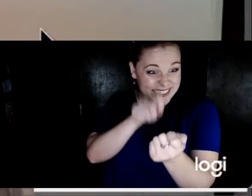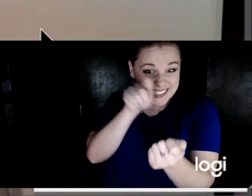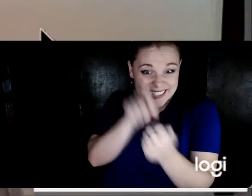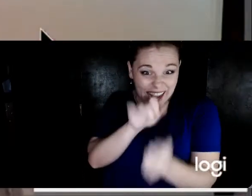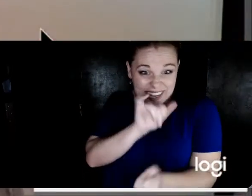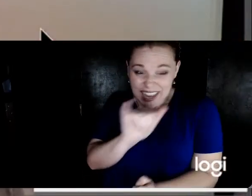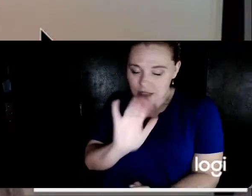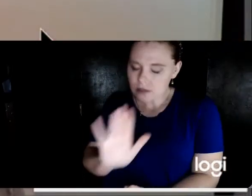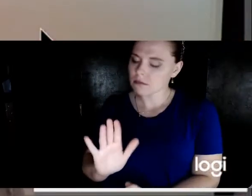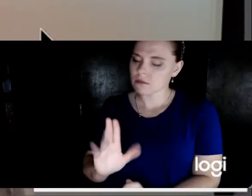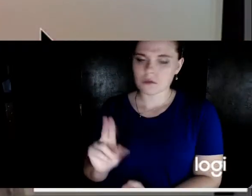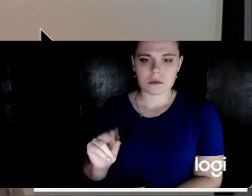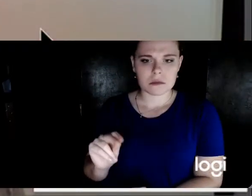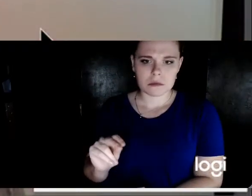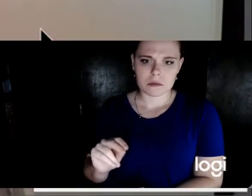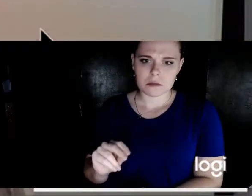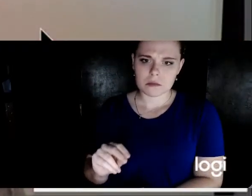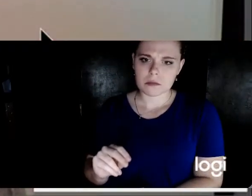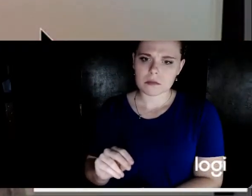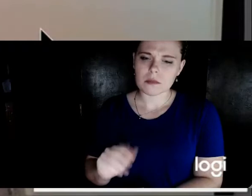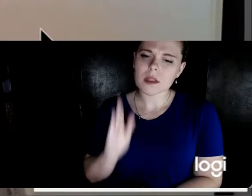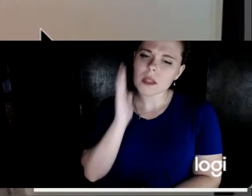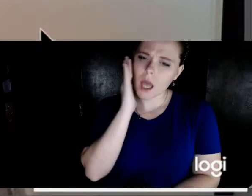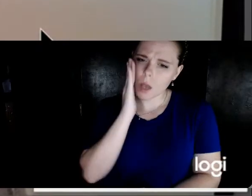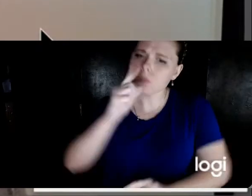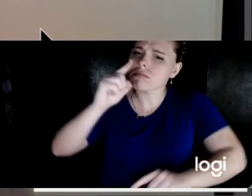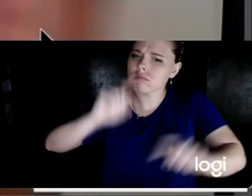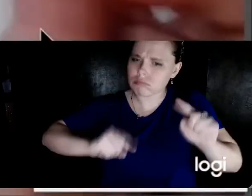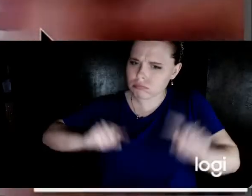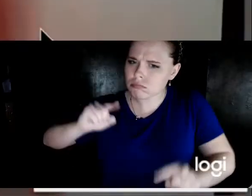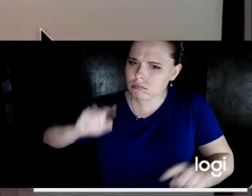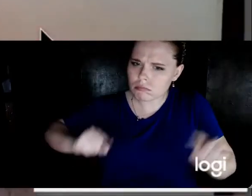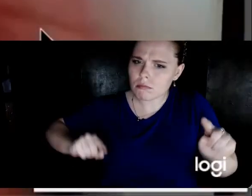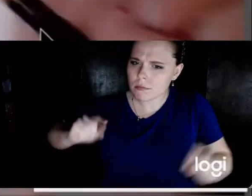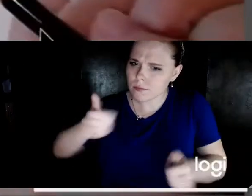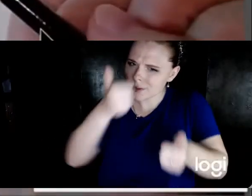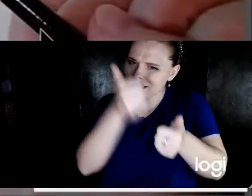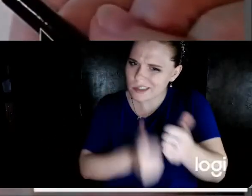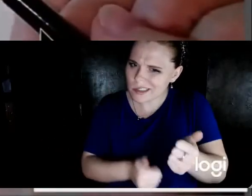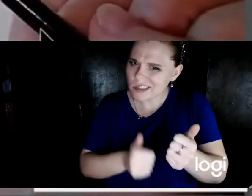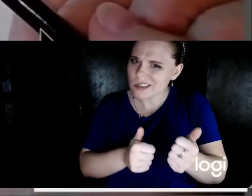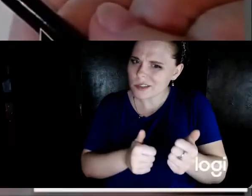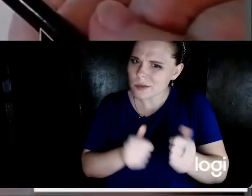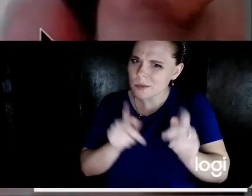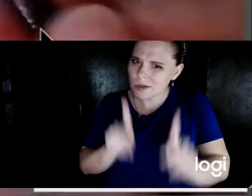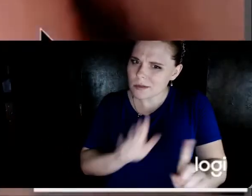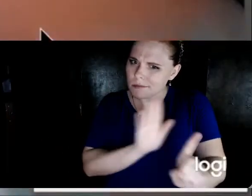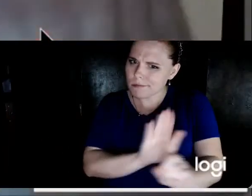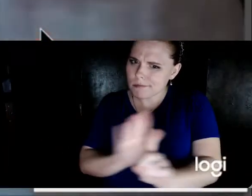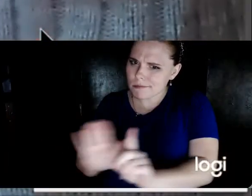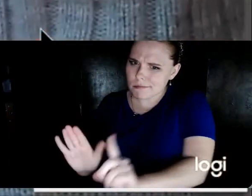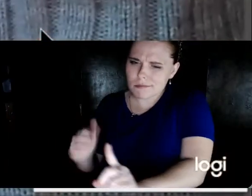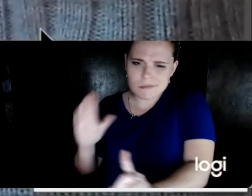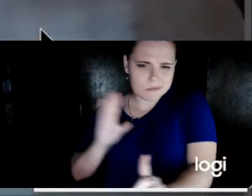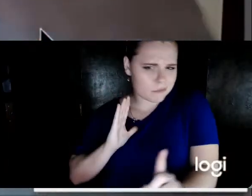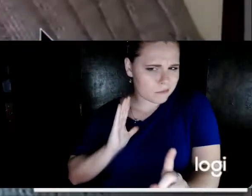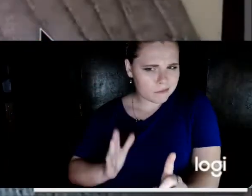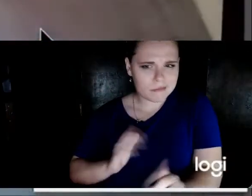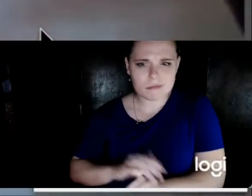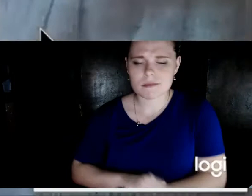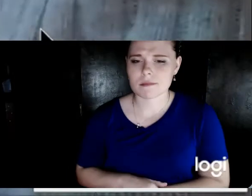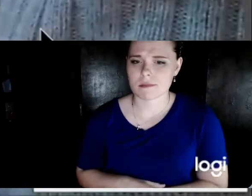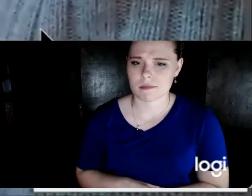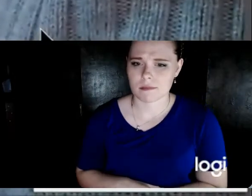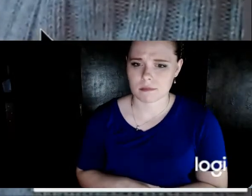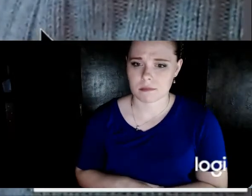your photo. Again, these are going to have a little bit of variances and differences between everyone's drawing, and that's okay. All right, so I've got